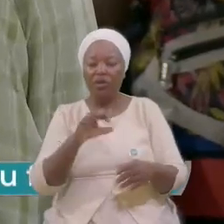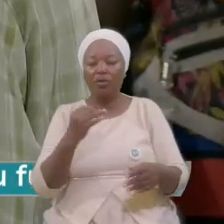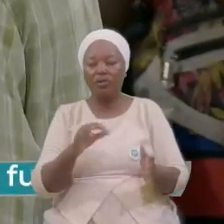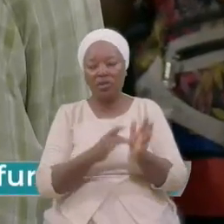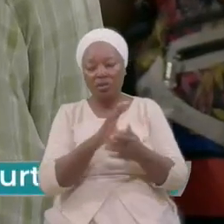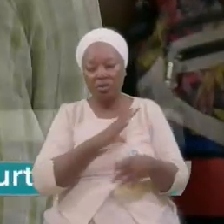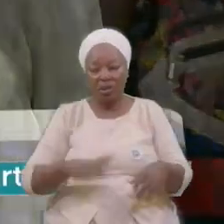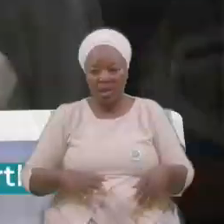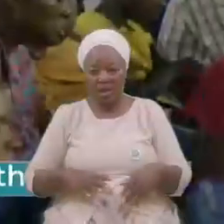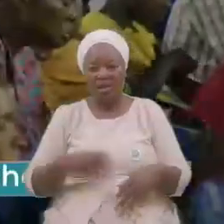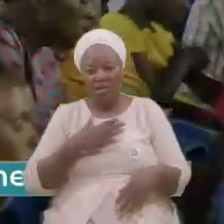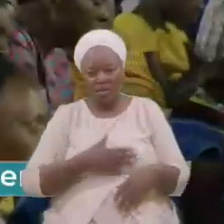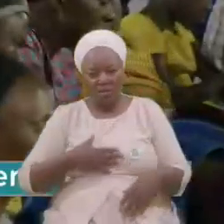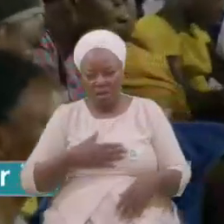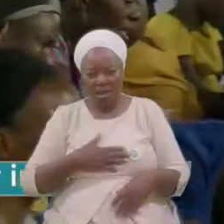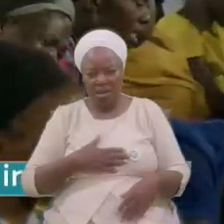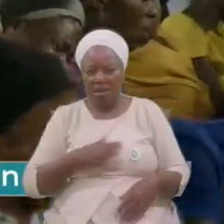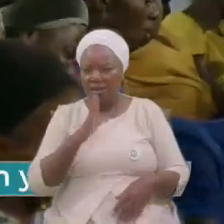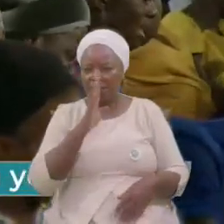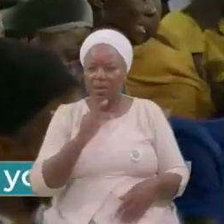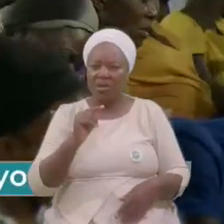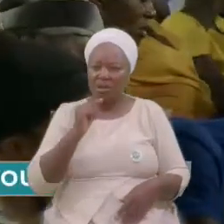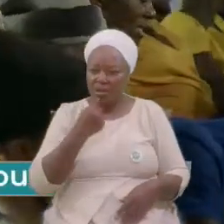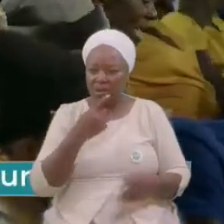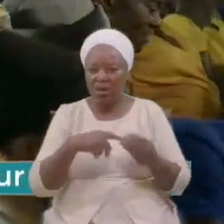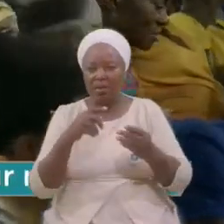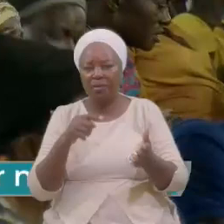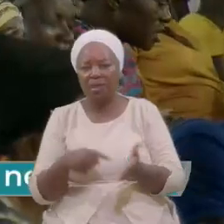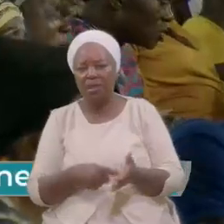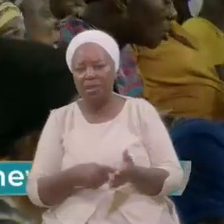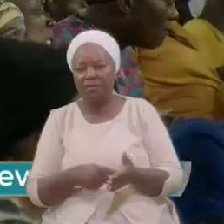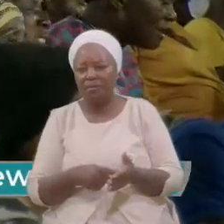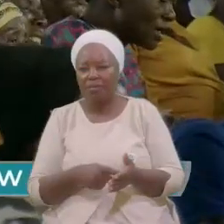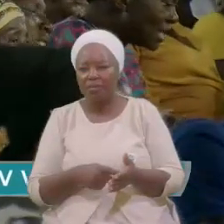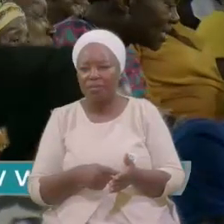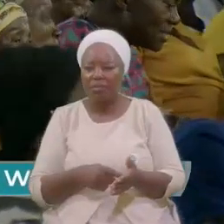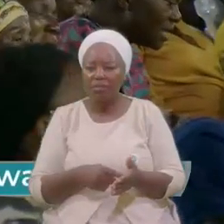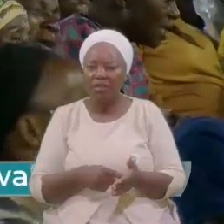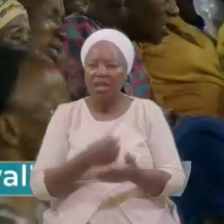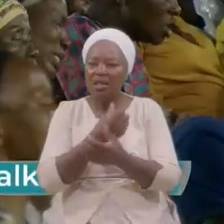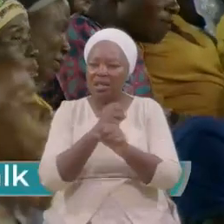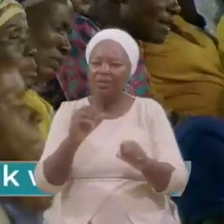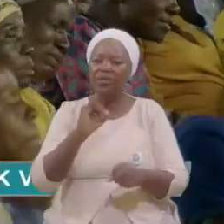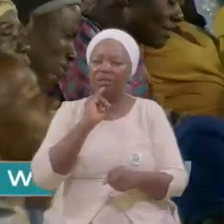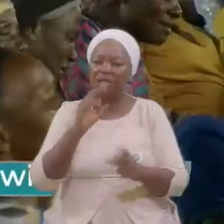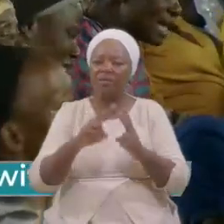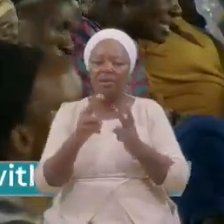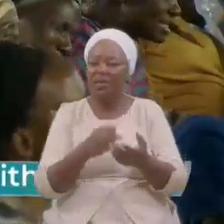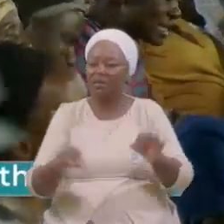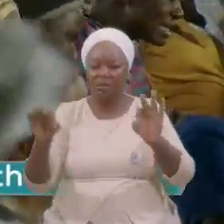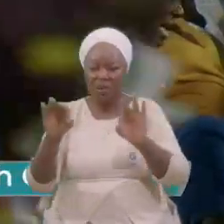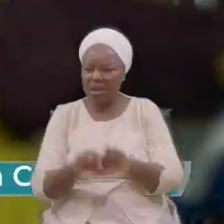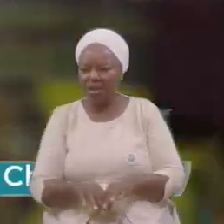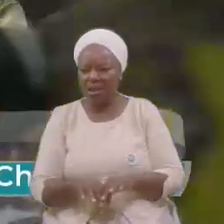Make sure you give them your correct name because now You are a child of God, a brand